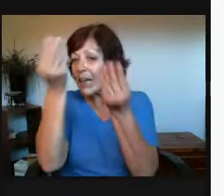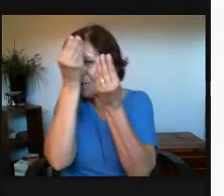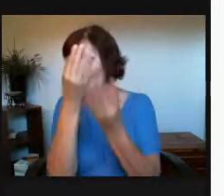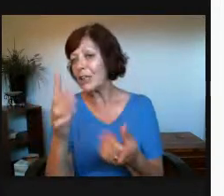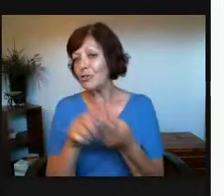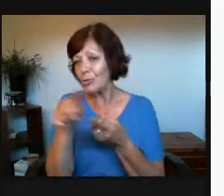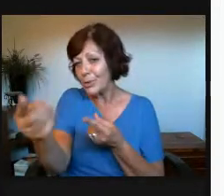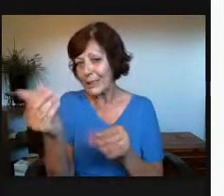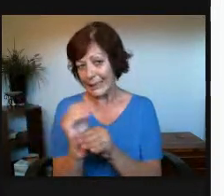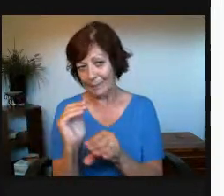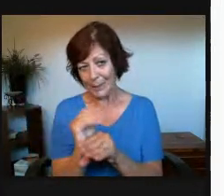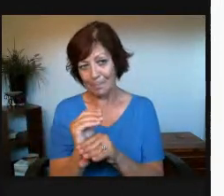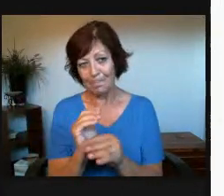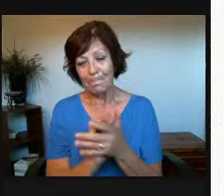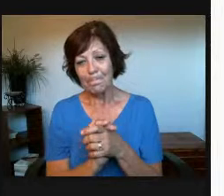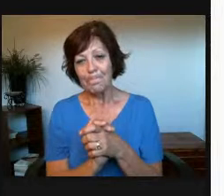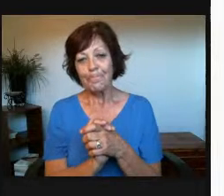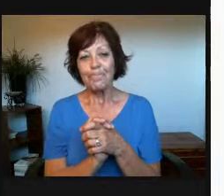you this evening.